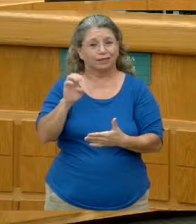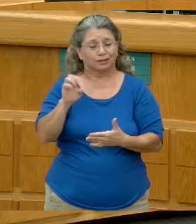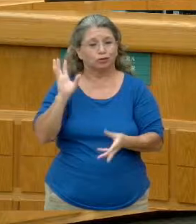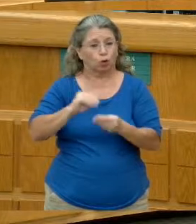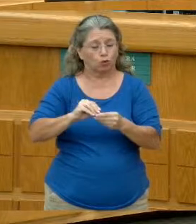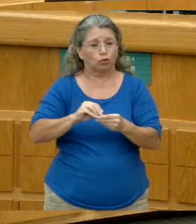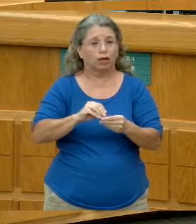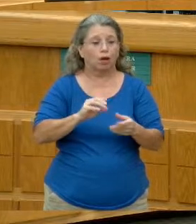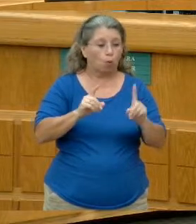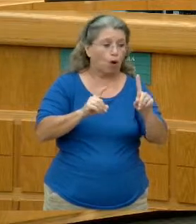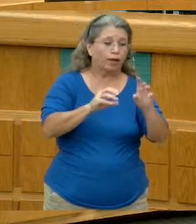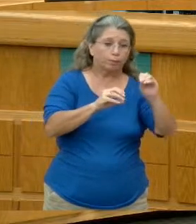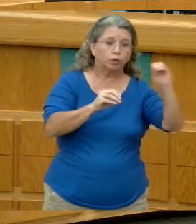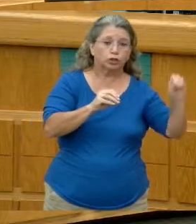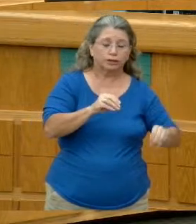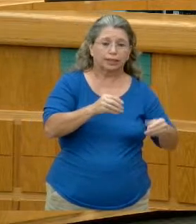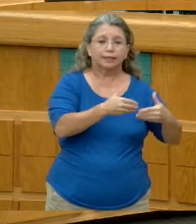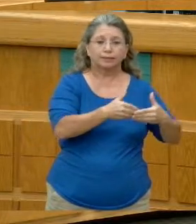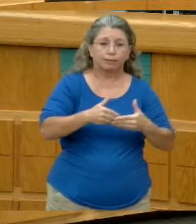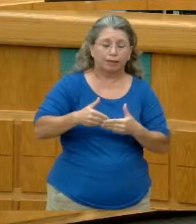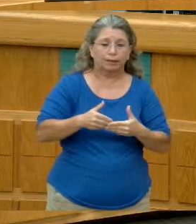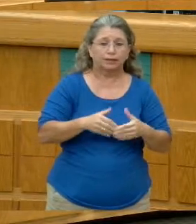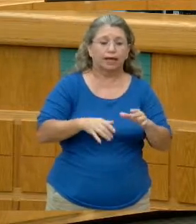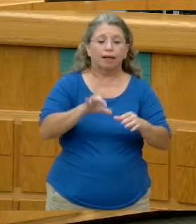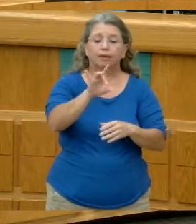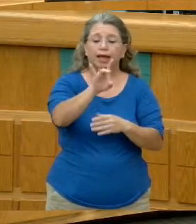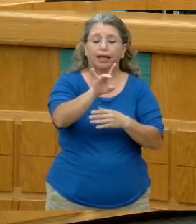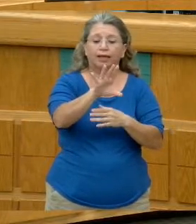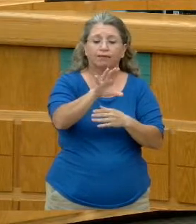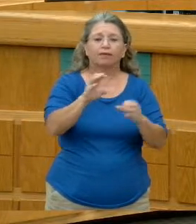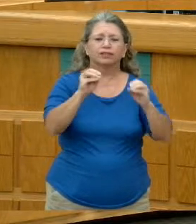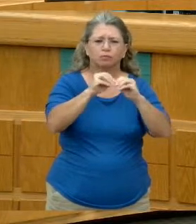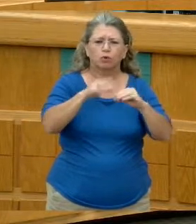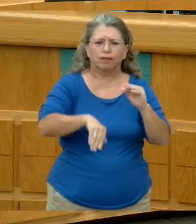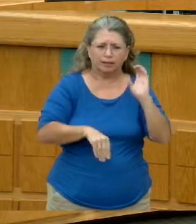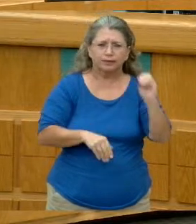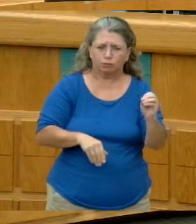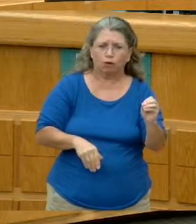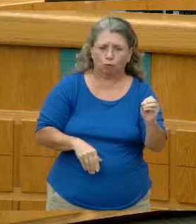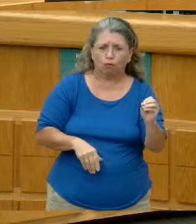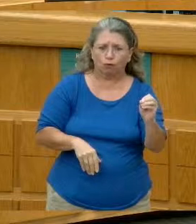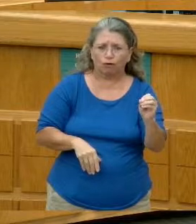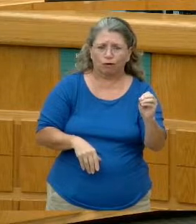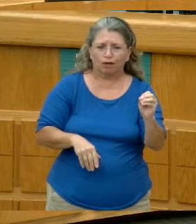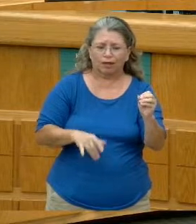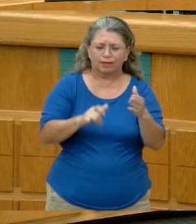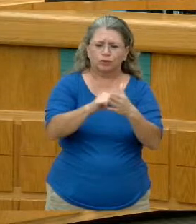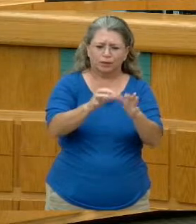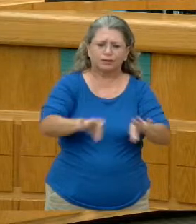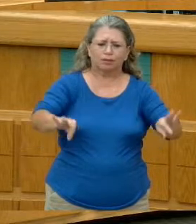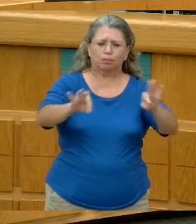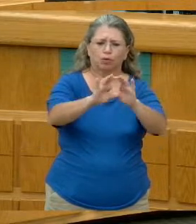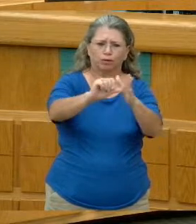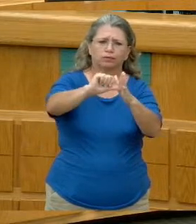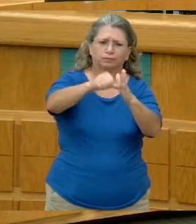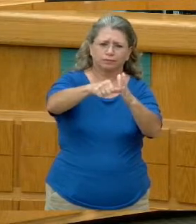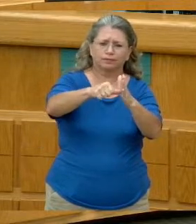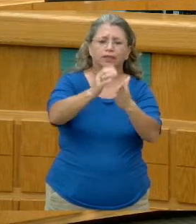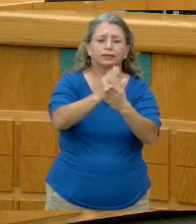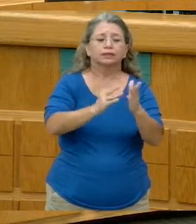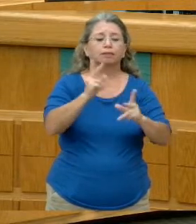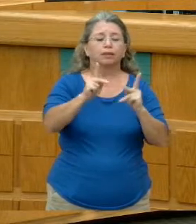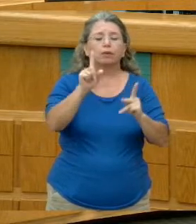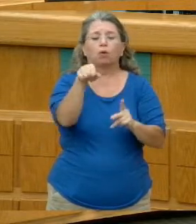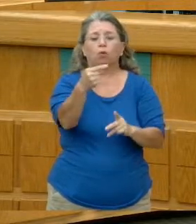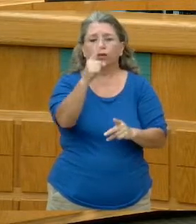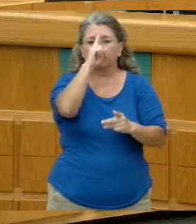that 85 is bigger than 0. And so it's an important point to make. And some people only believe